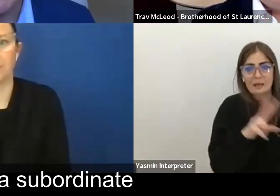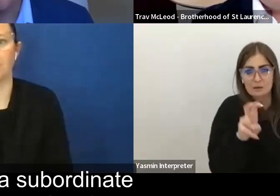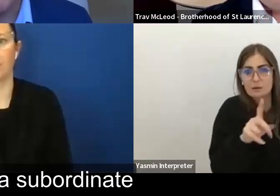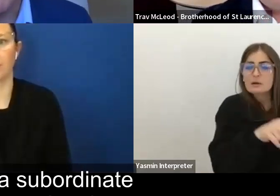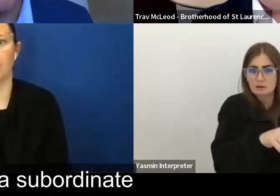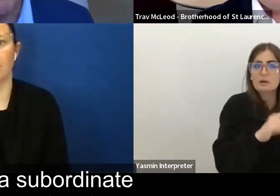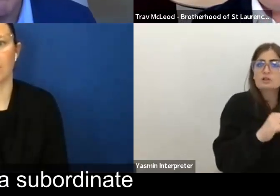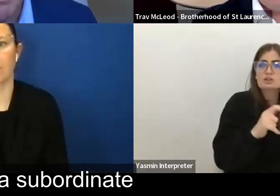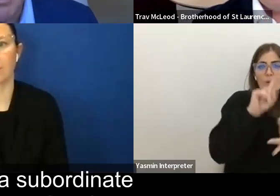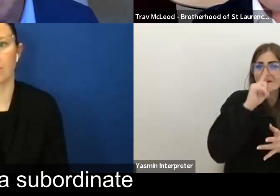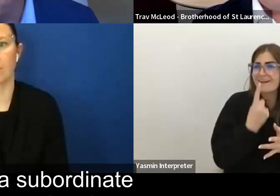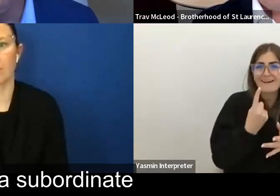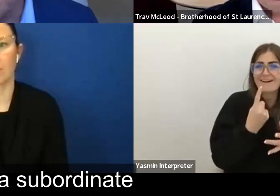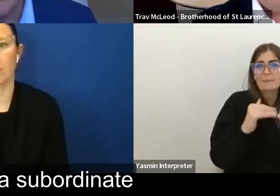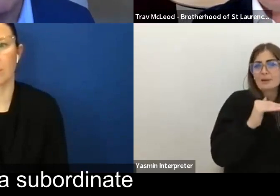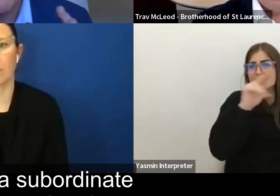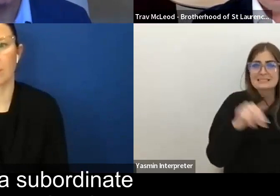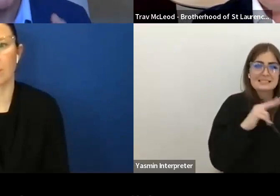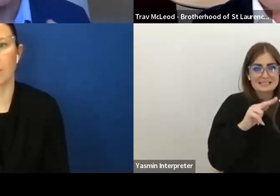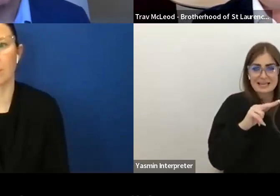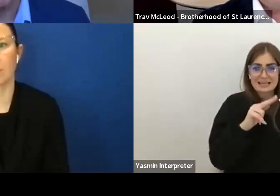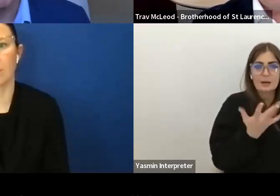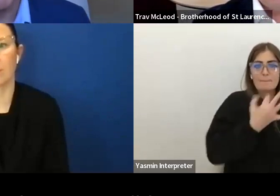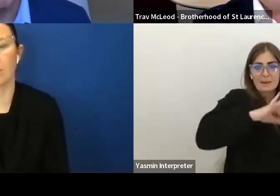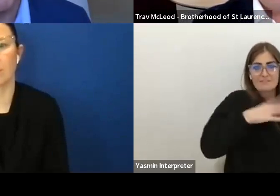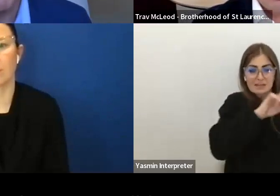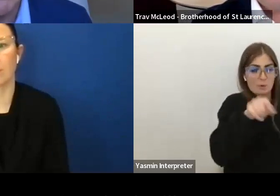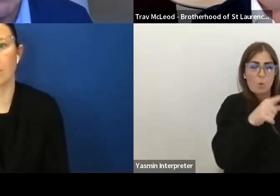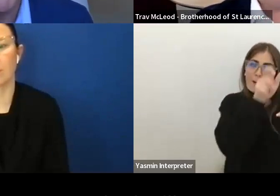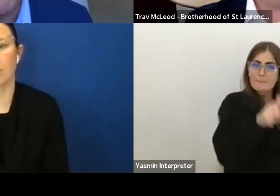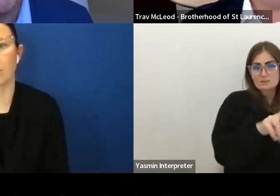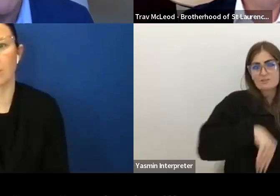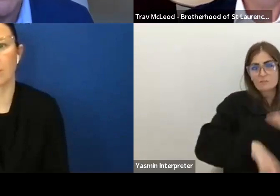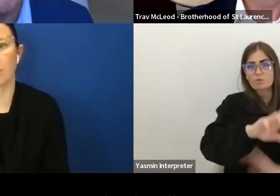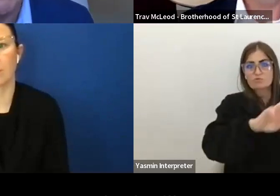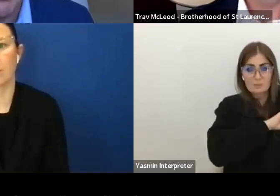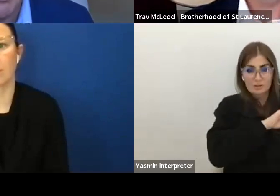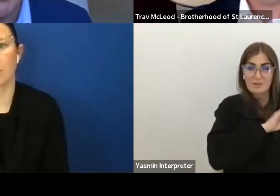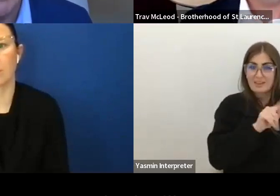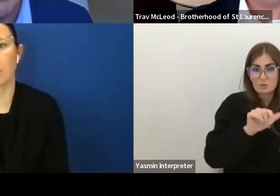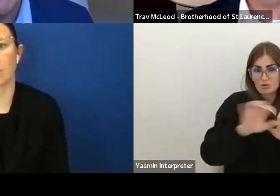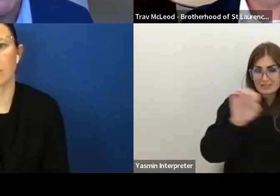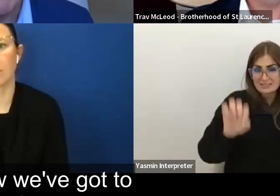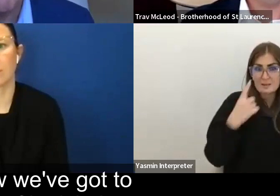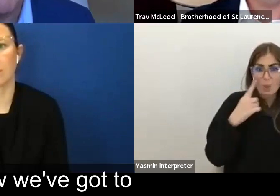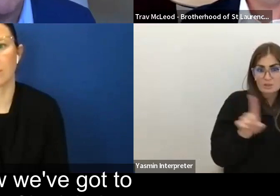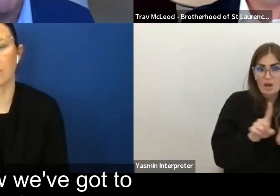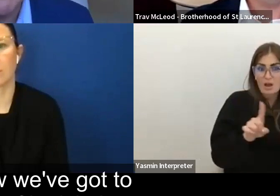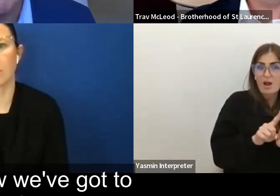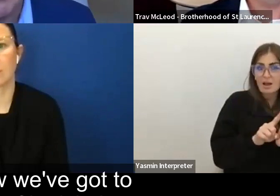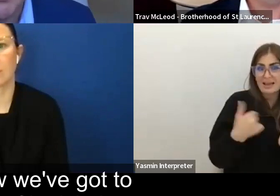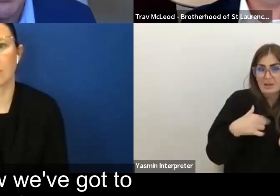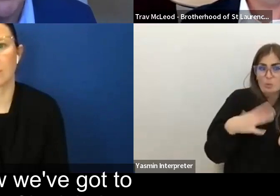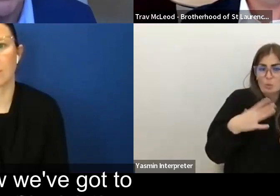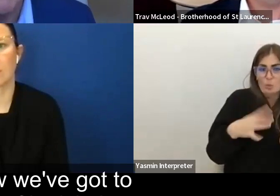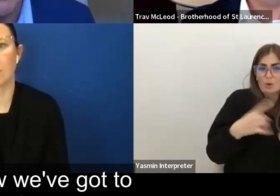So it can't be a subordinate part of everyone's role. Somebody's got to be responsible. So we think that's what a great system looks like. And somehow we've got to have a